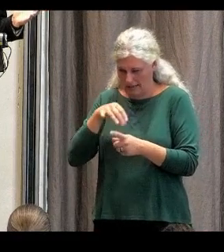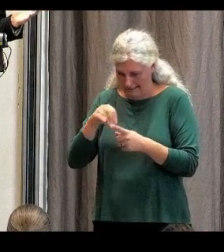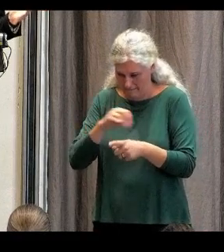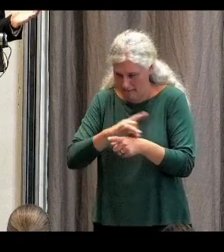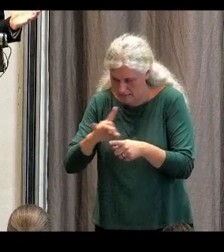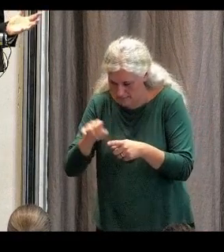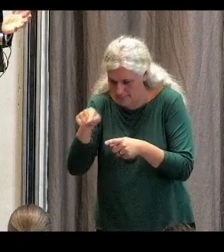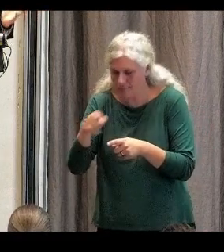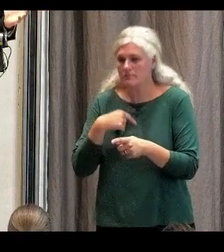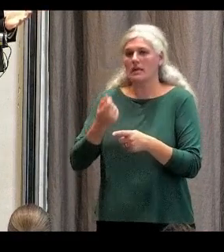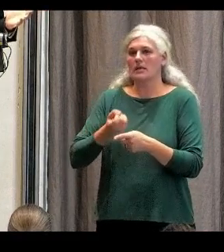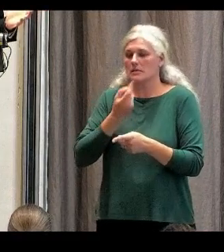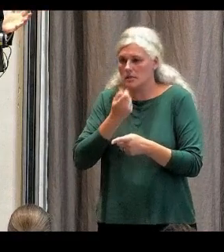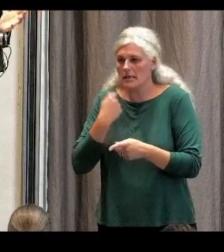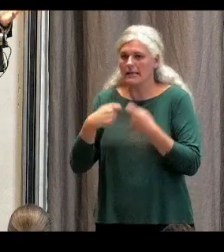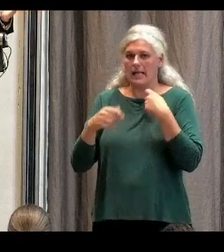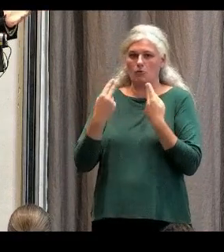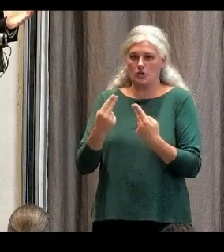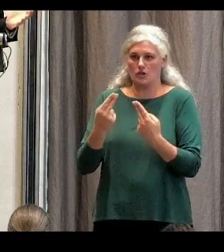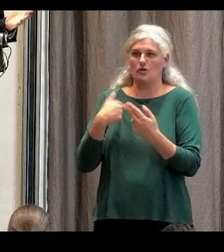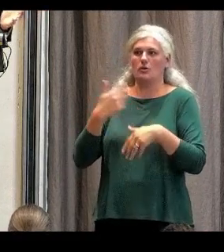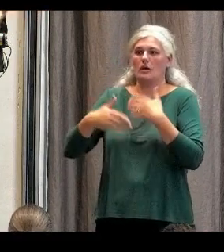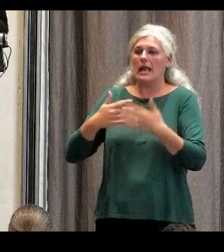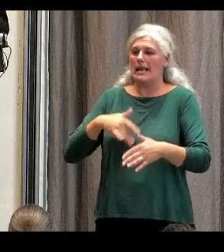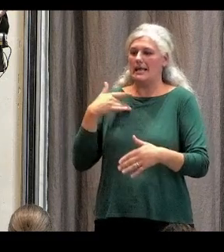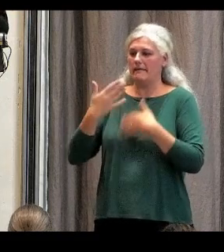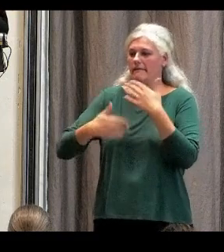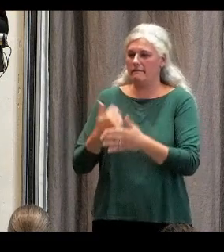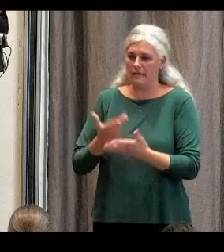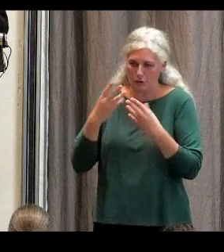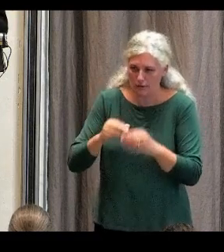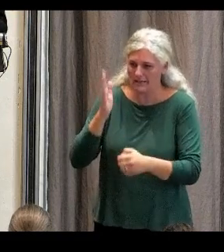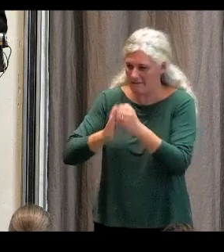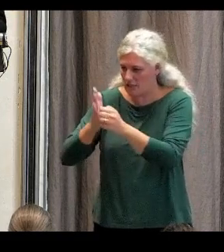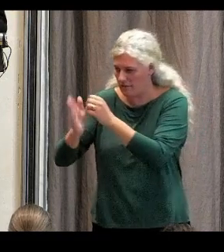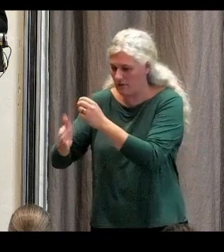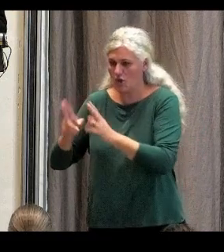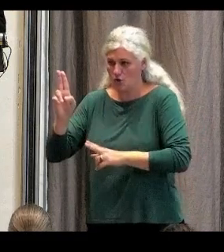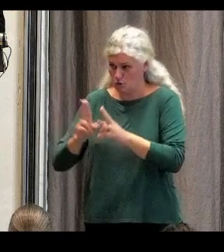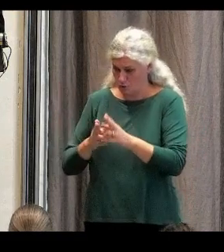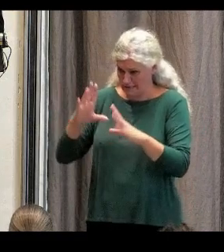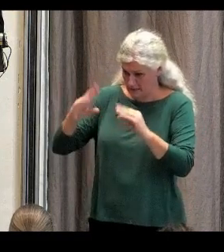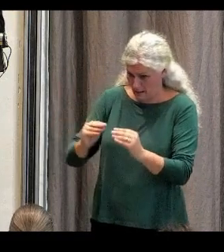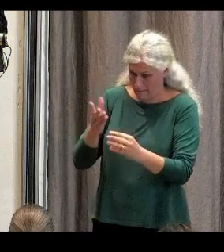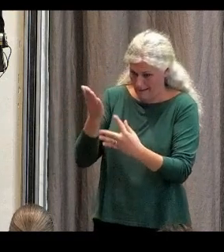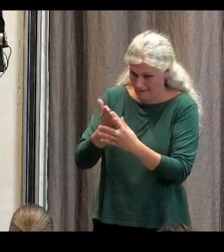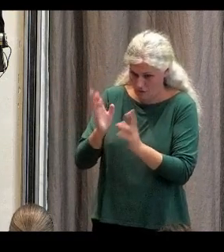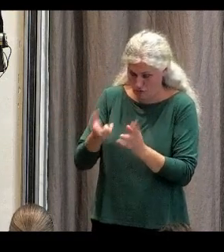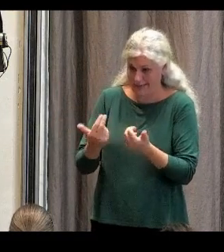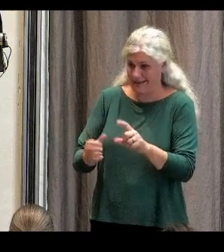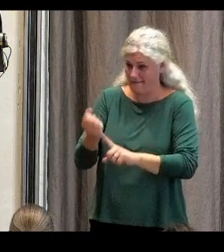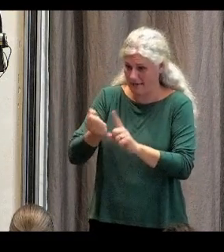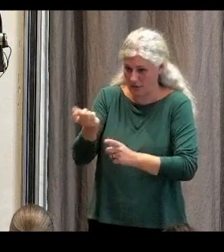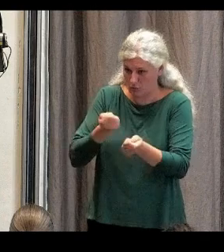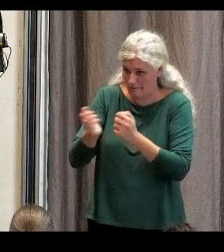rather get driving, get their education sorted out and live their life. You know, should we be denying people access to an effective treatment for their